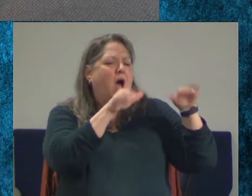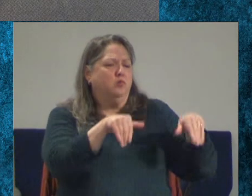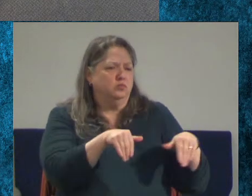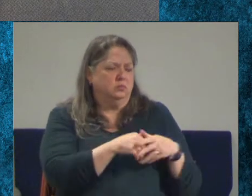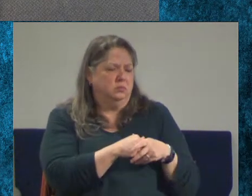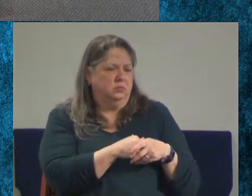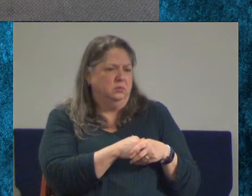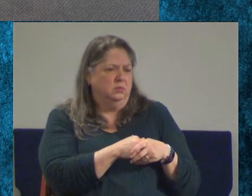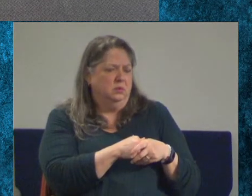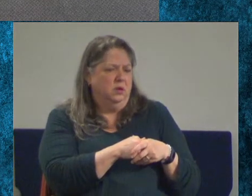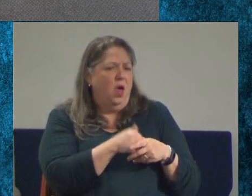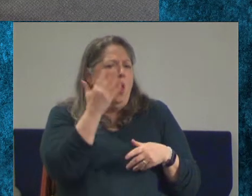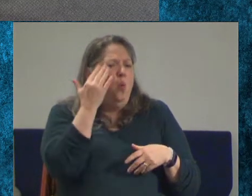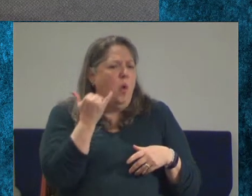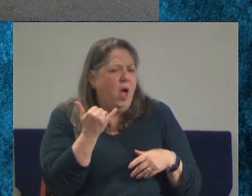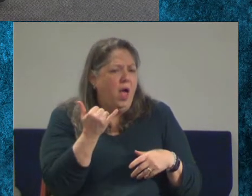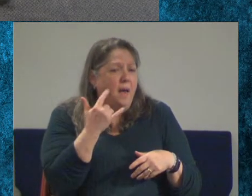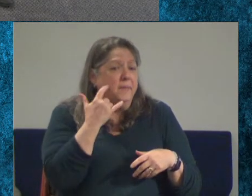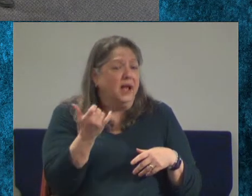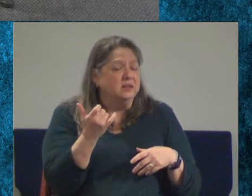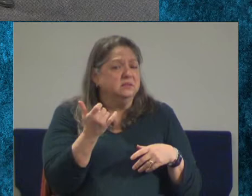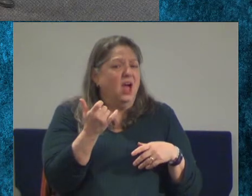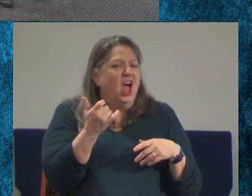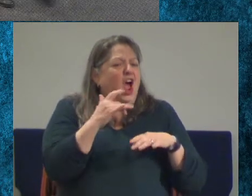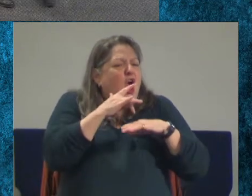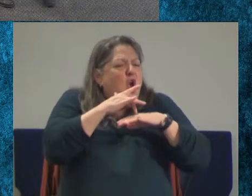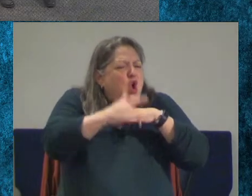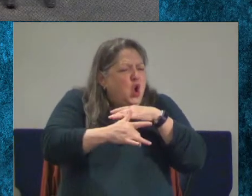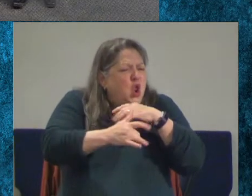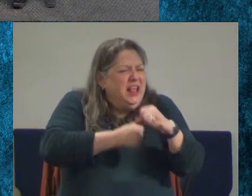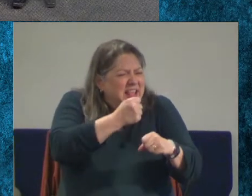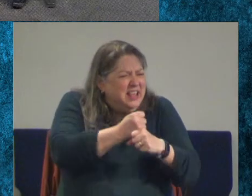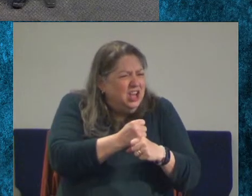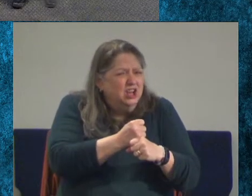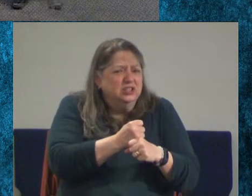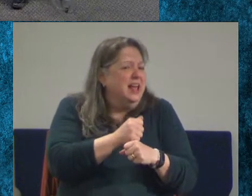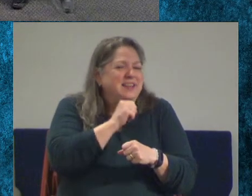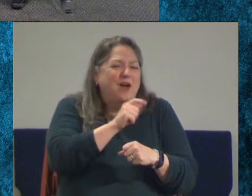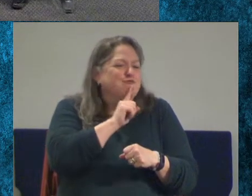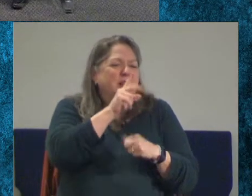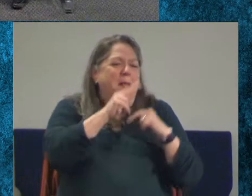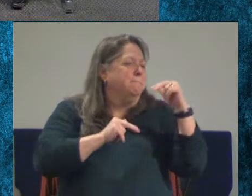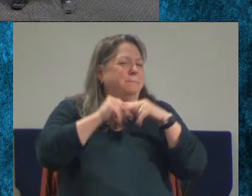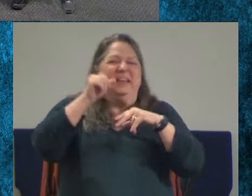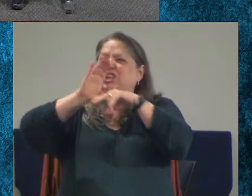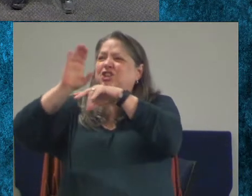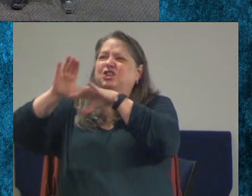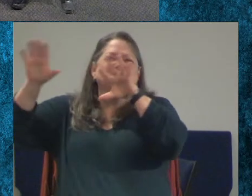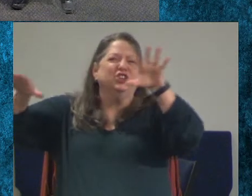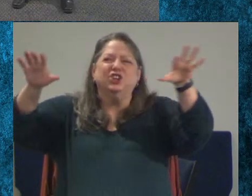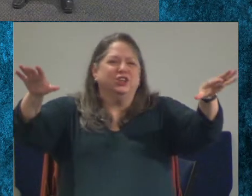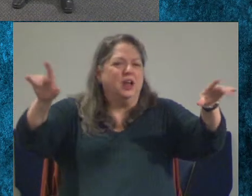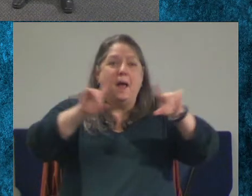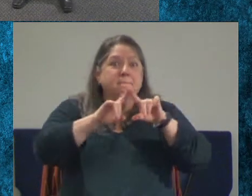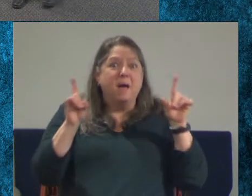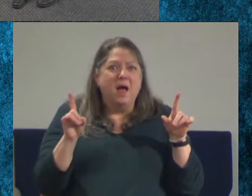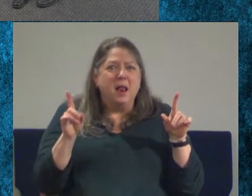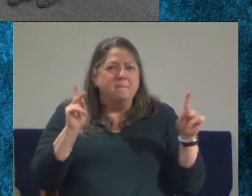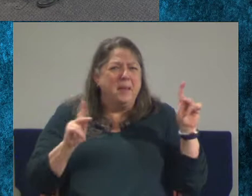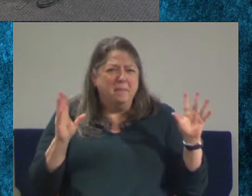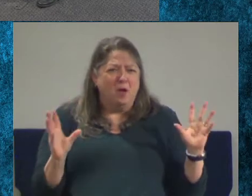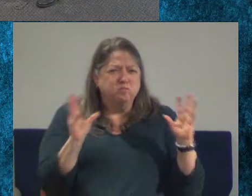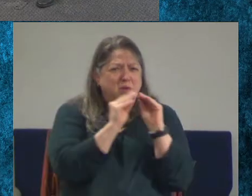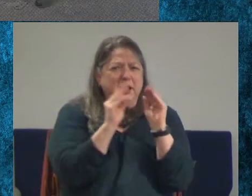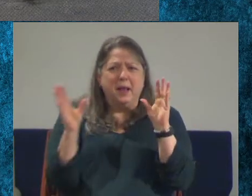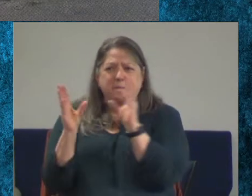of any church buildings for gathering to exhort Jesus at that point. And so what would happen is that they would meet